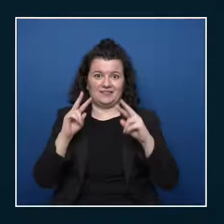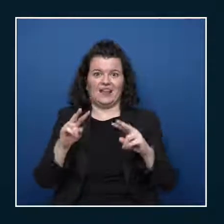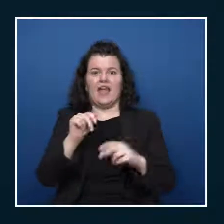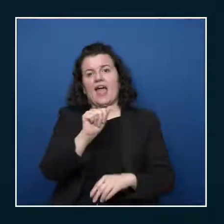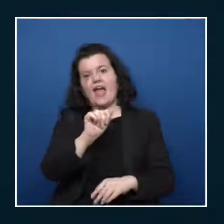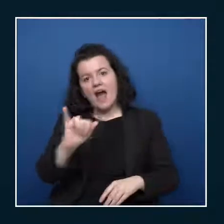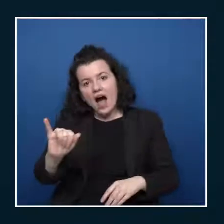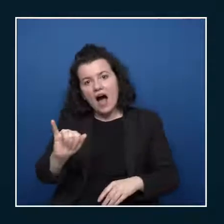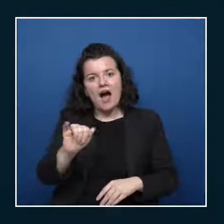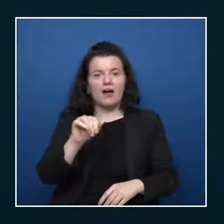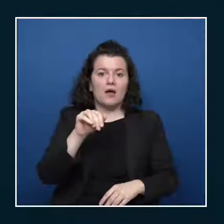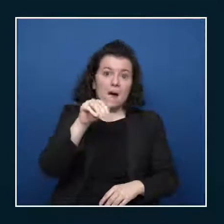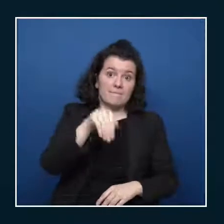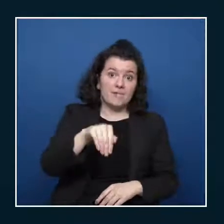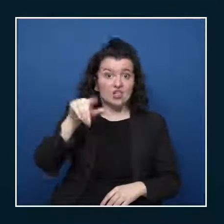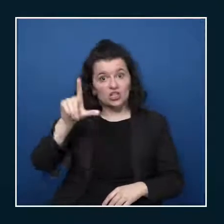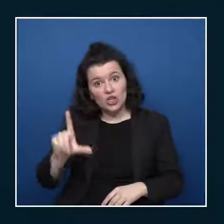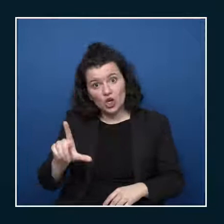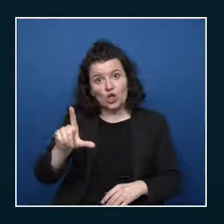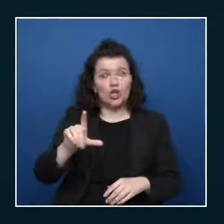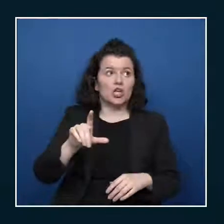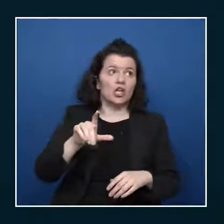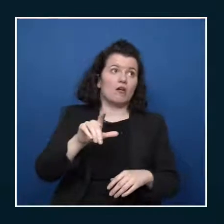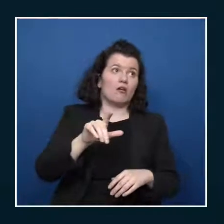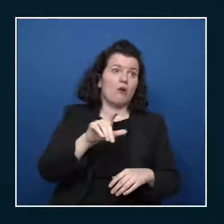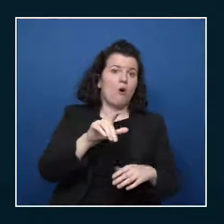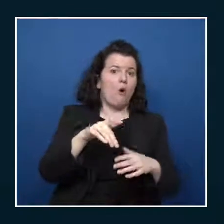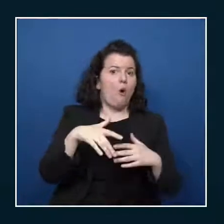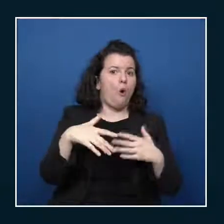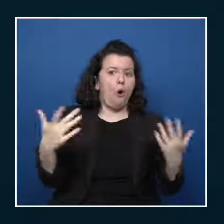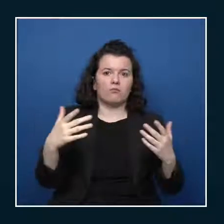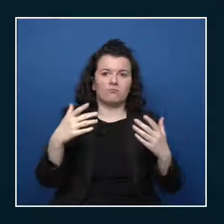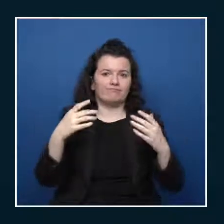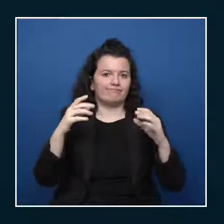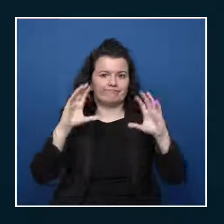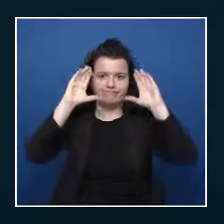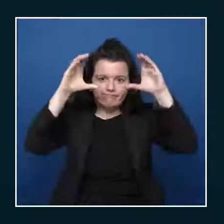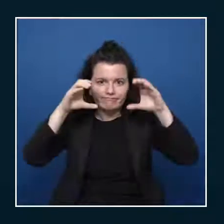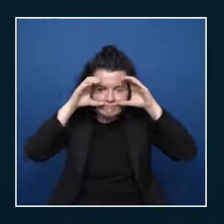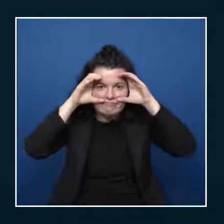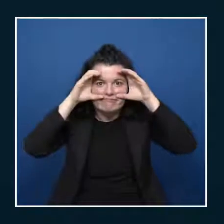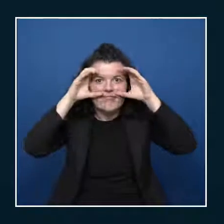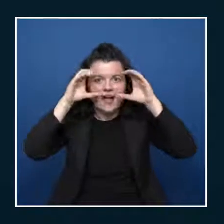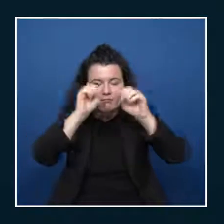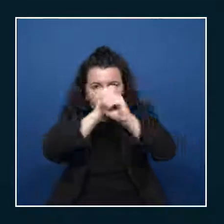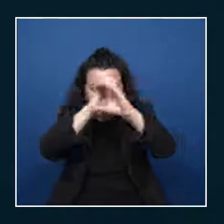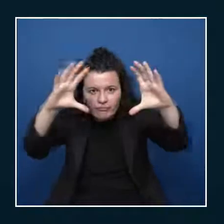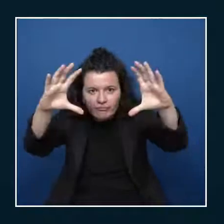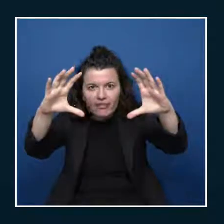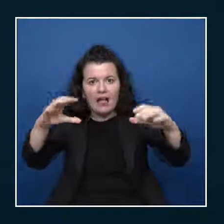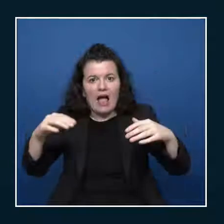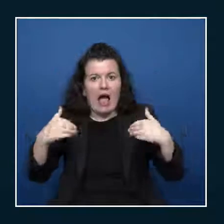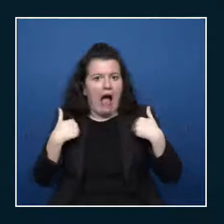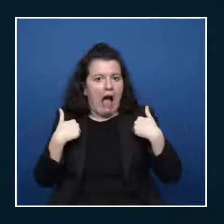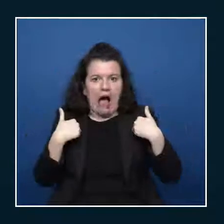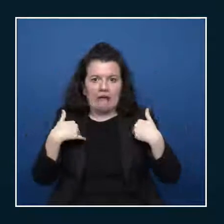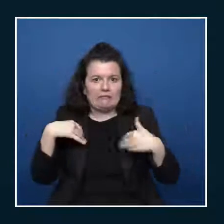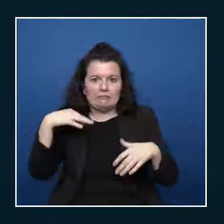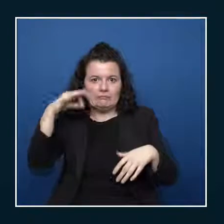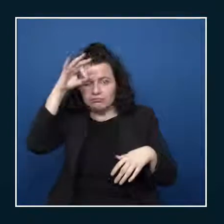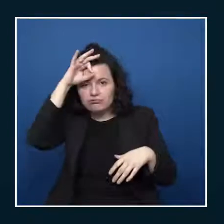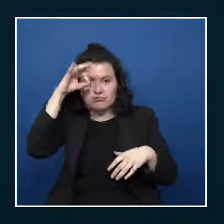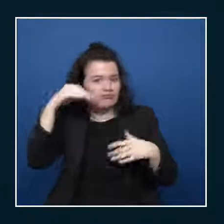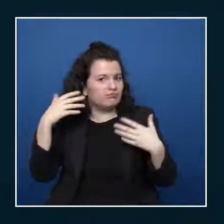machine learning or all the other augmented reality stuff. Because for me, it's still very important